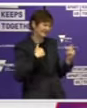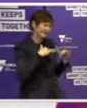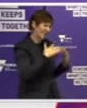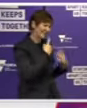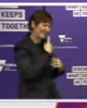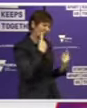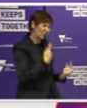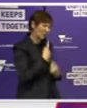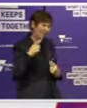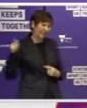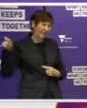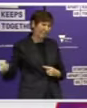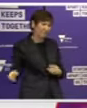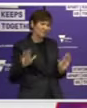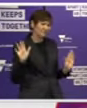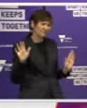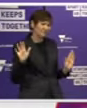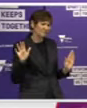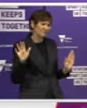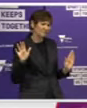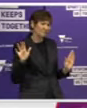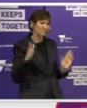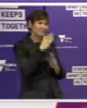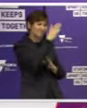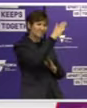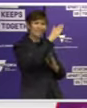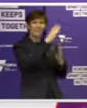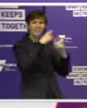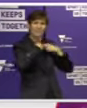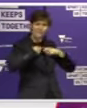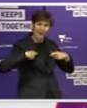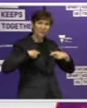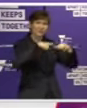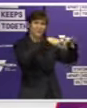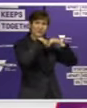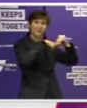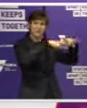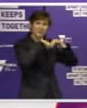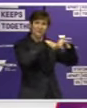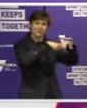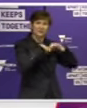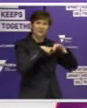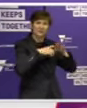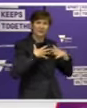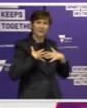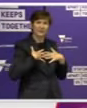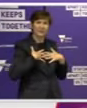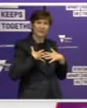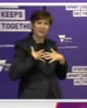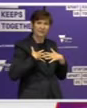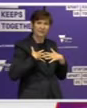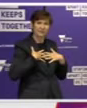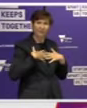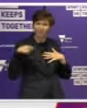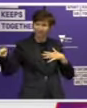individual. I've named any individual. But I was cross-examined by their barrister, so I don't think it's a point of contention that they are part of the